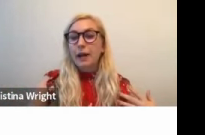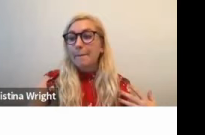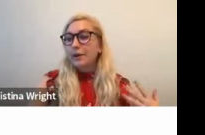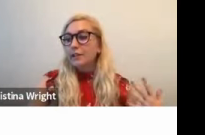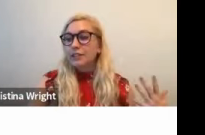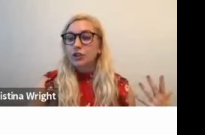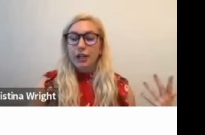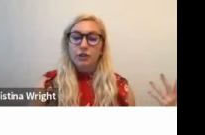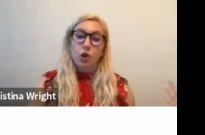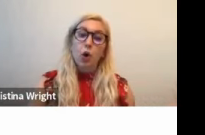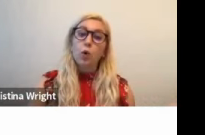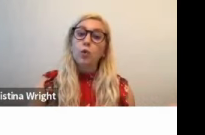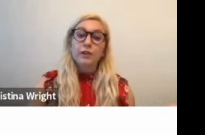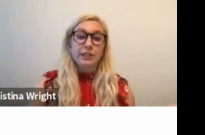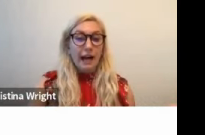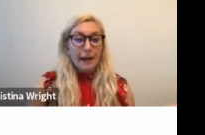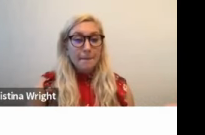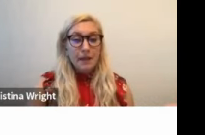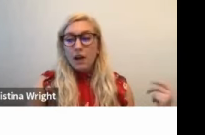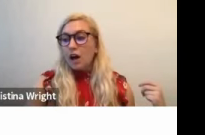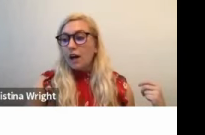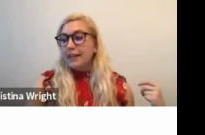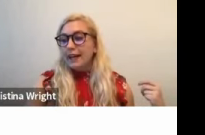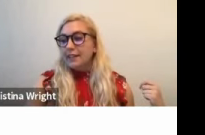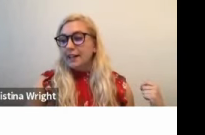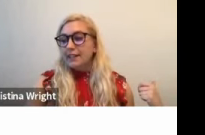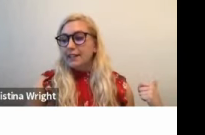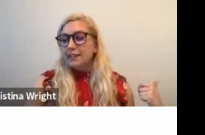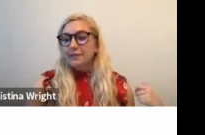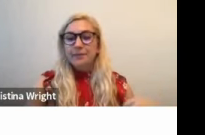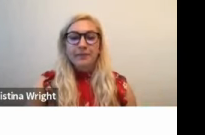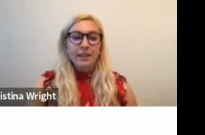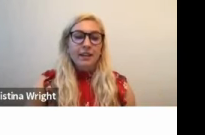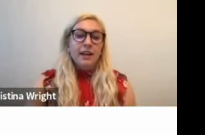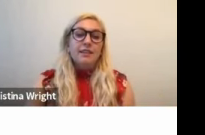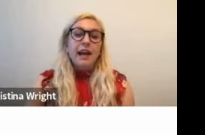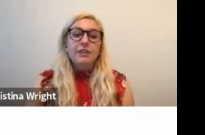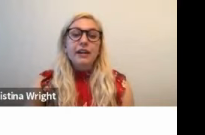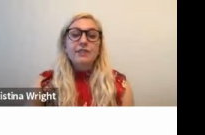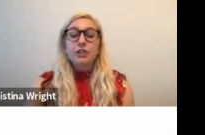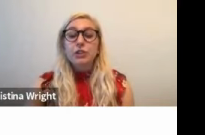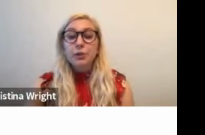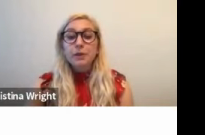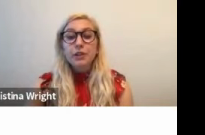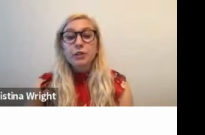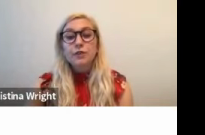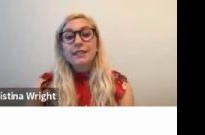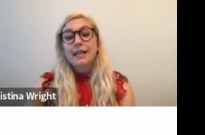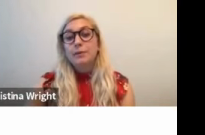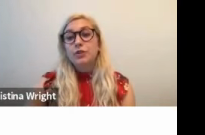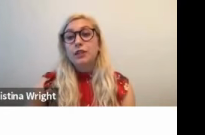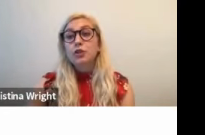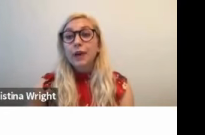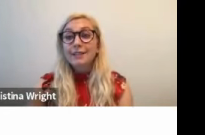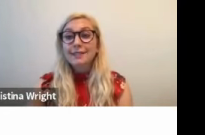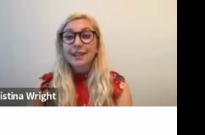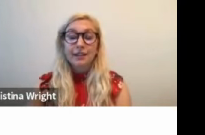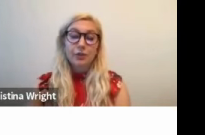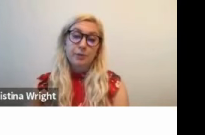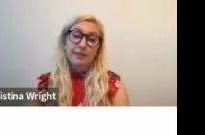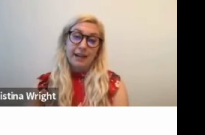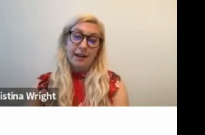how numbers can change over time on the x-axis. Line graphs are super useful to demonstrate